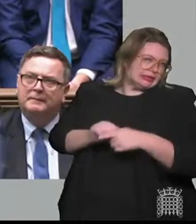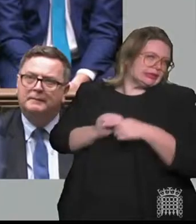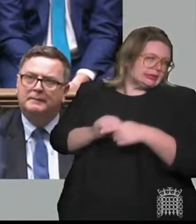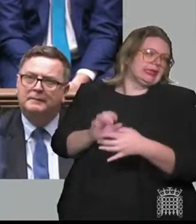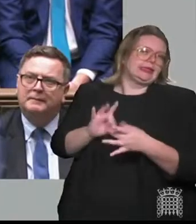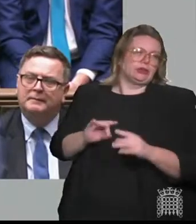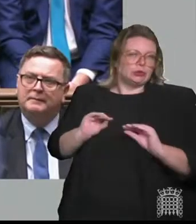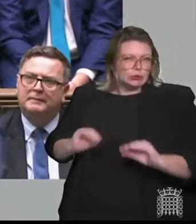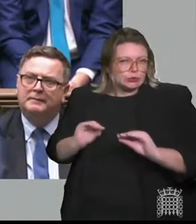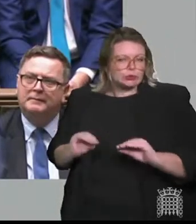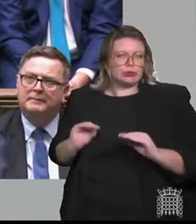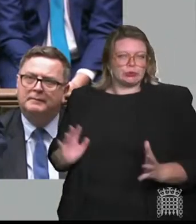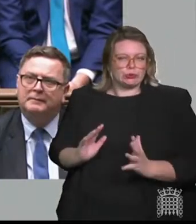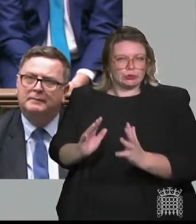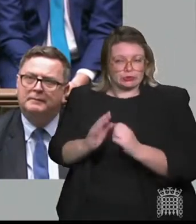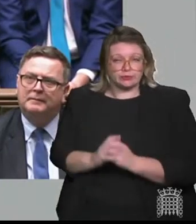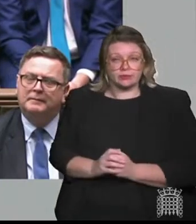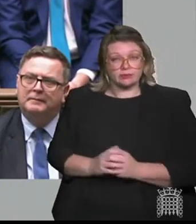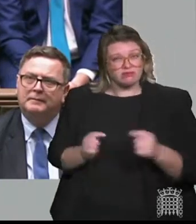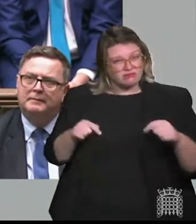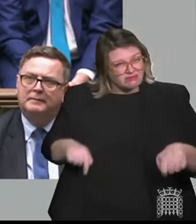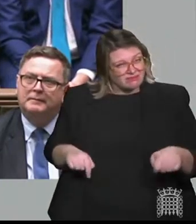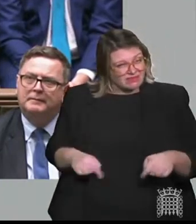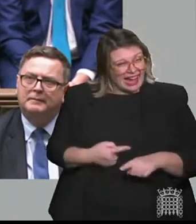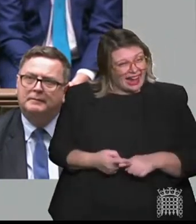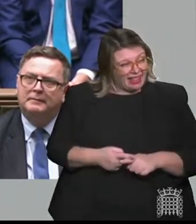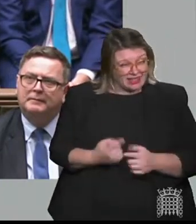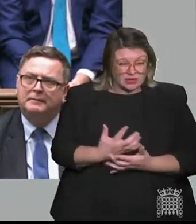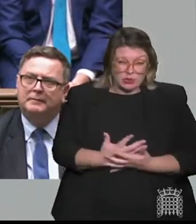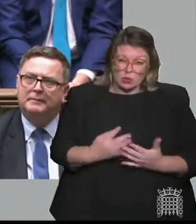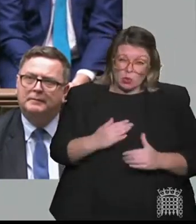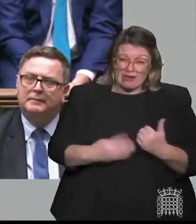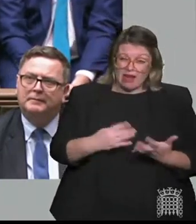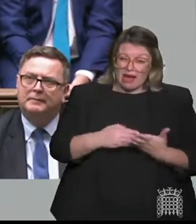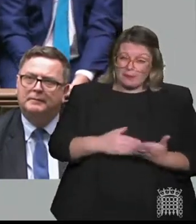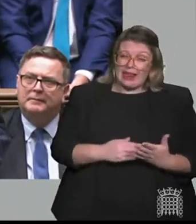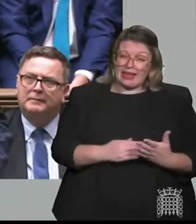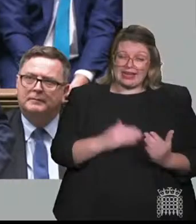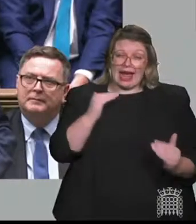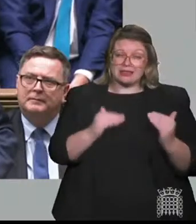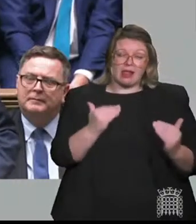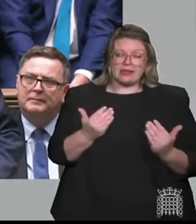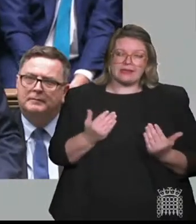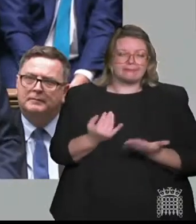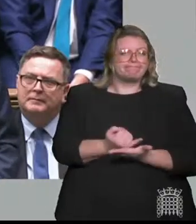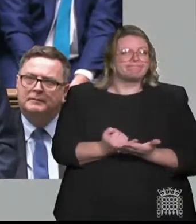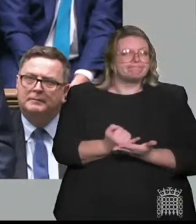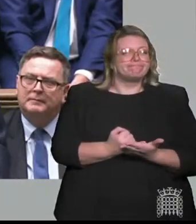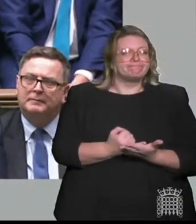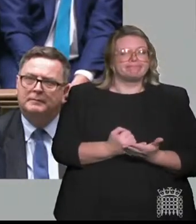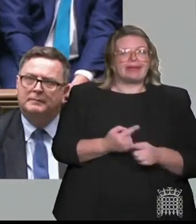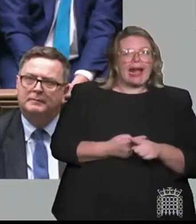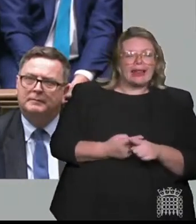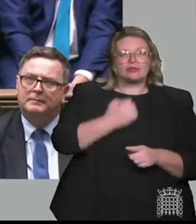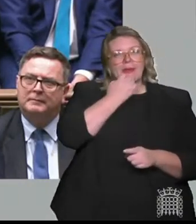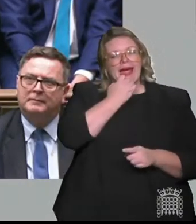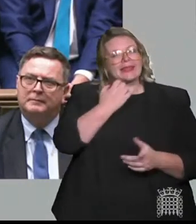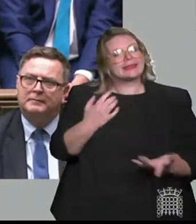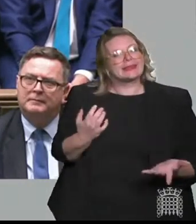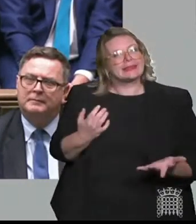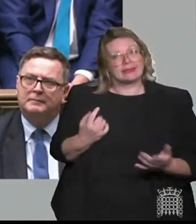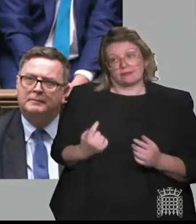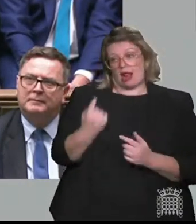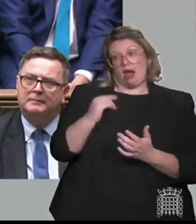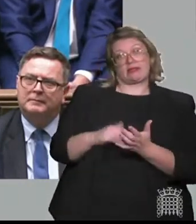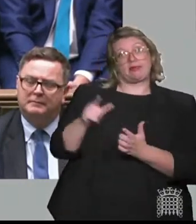million adults in England still have low basic literacy or numeracy skills. So last month, the Prime Minister set out the